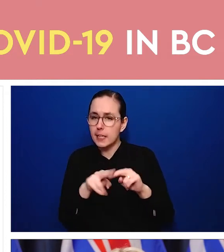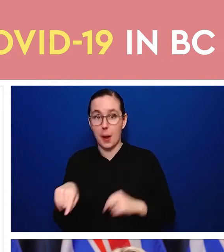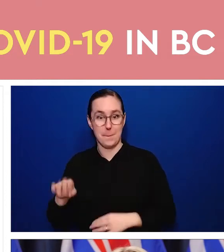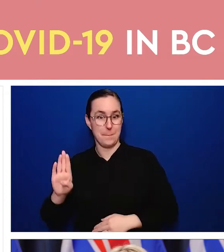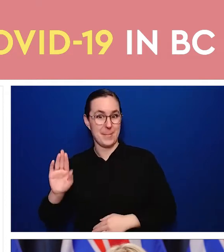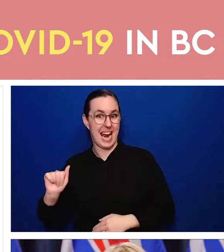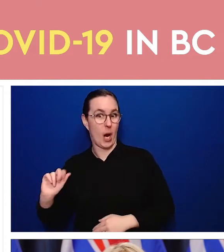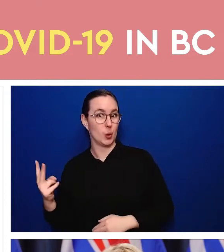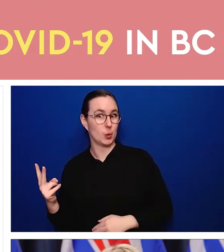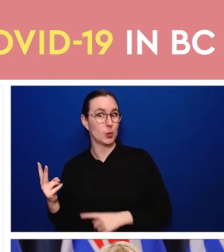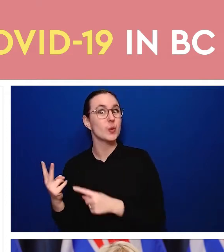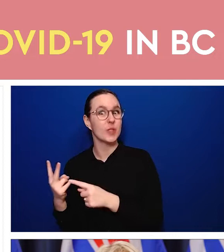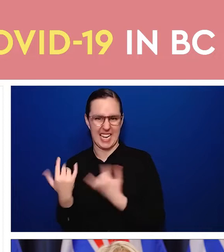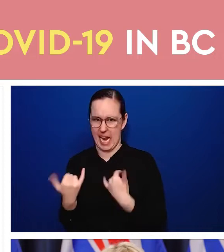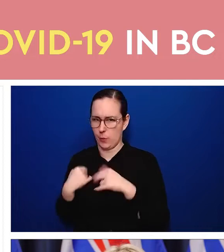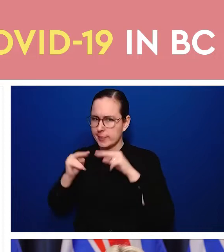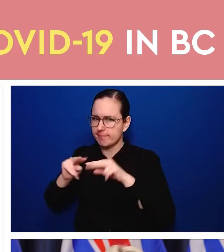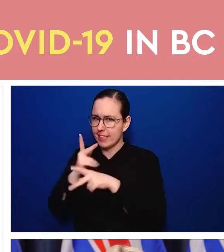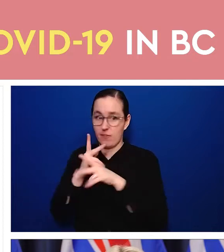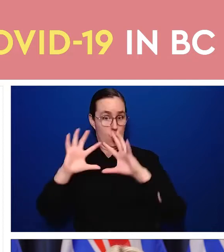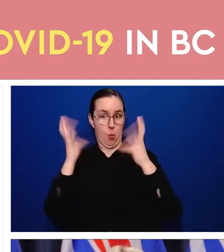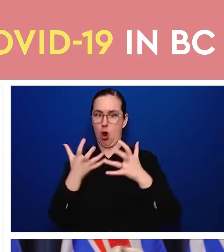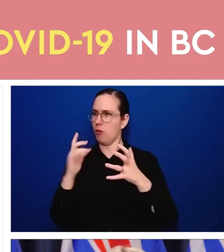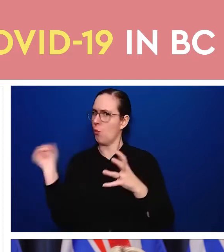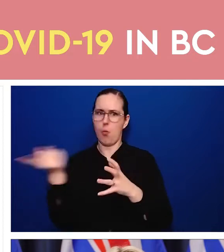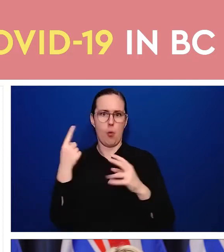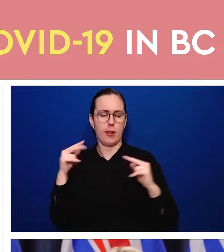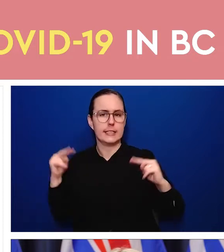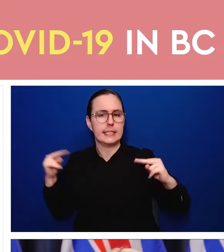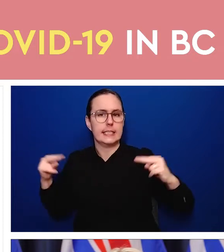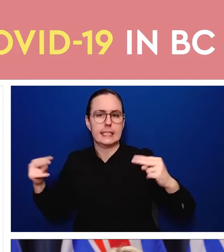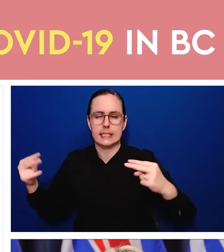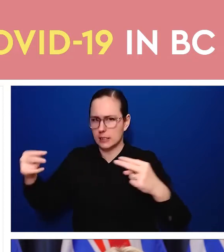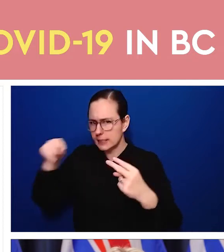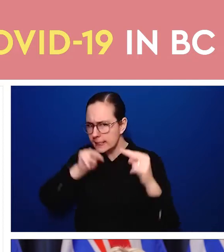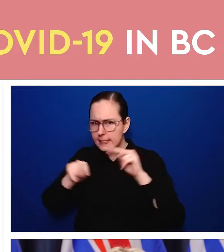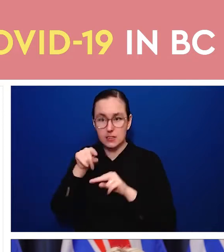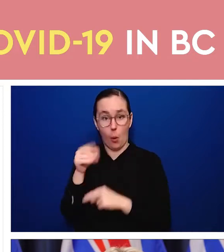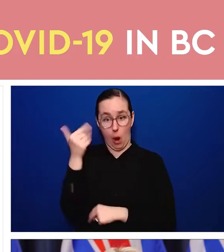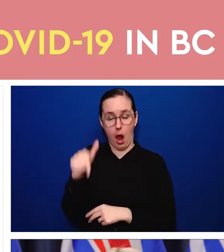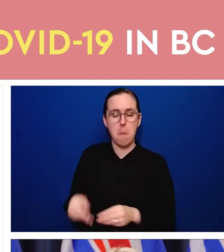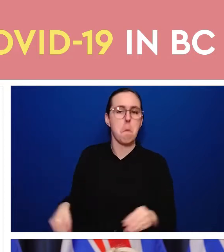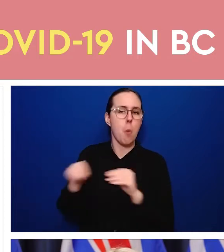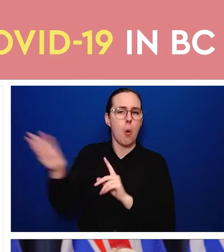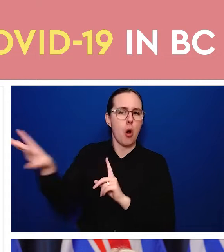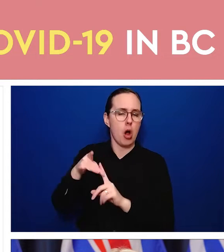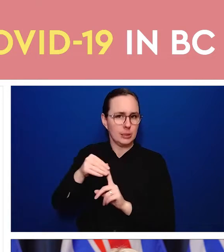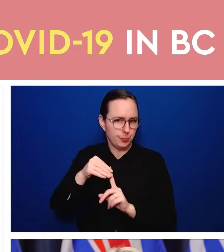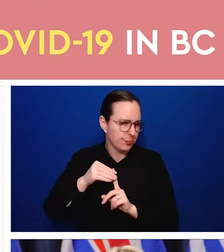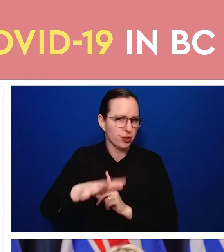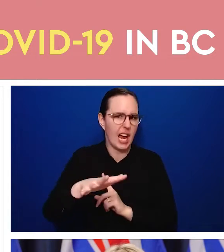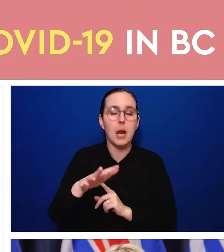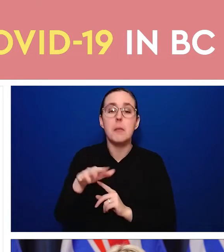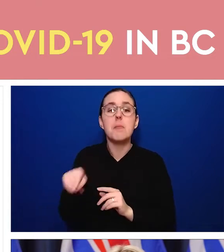world because it does seem to have even increased infectiousness, but so far we're not seeing a rapid growth in